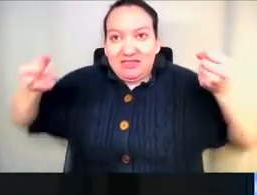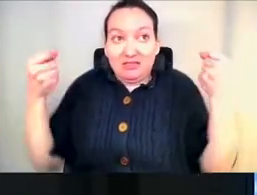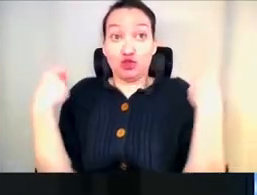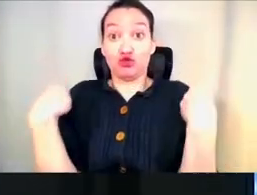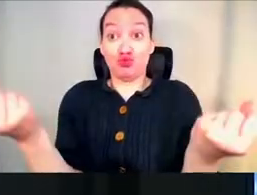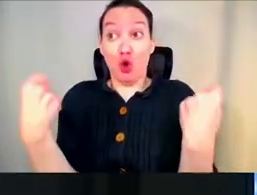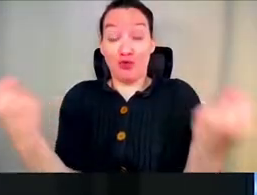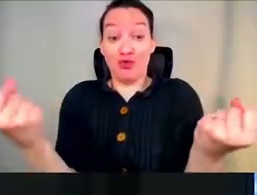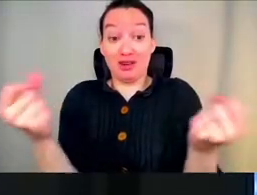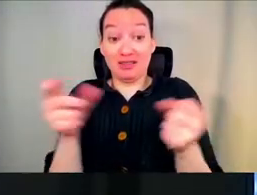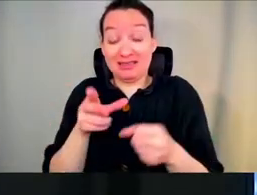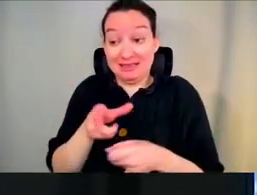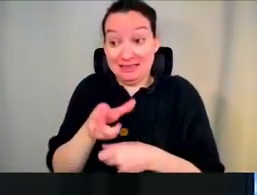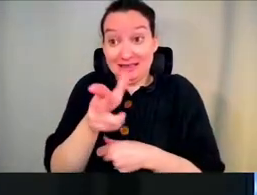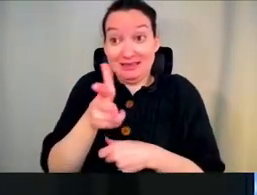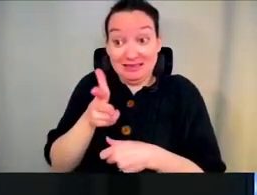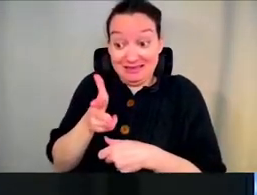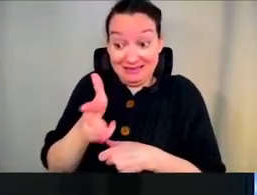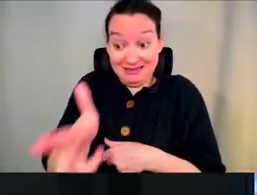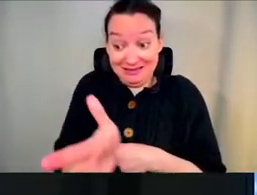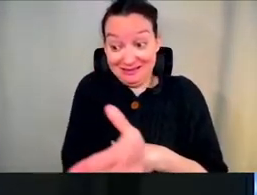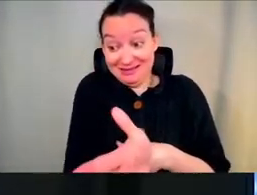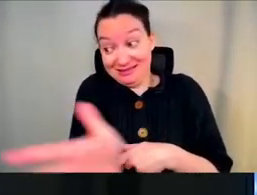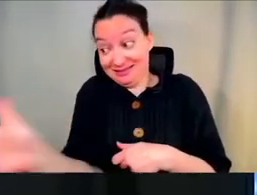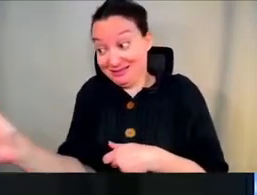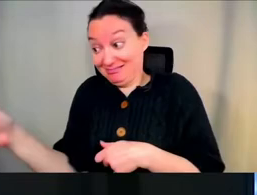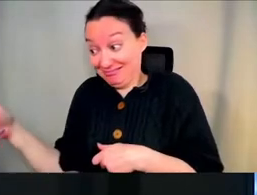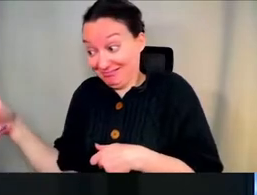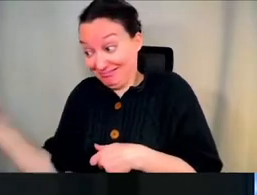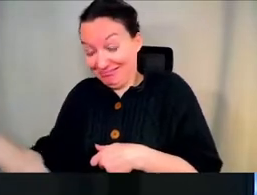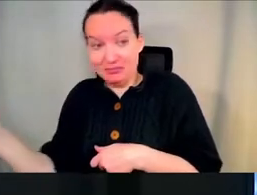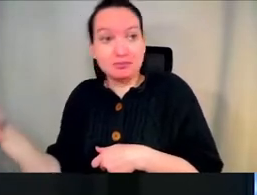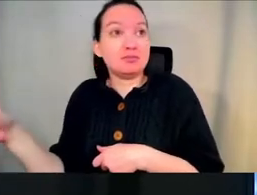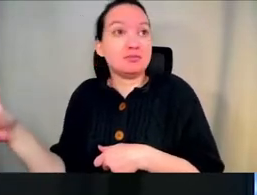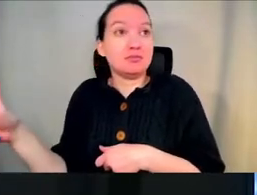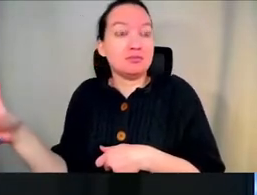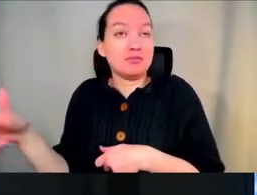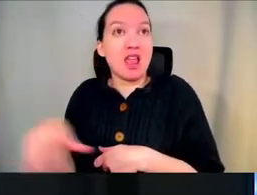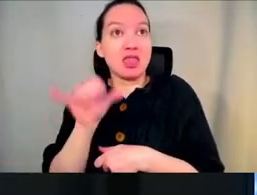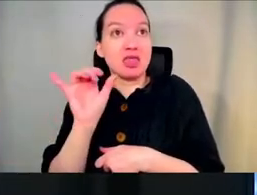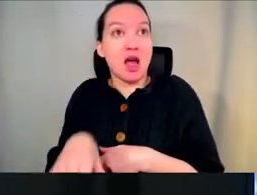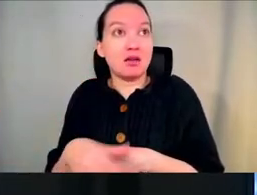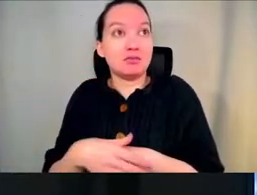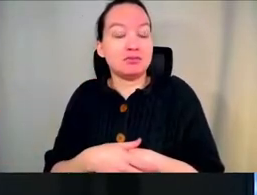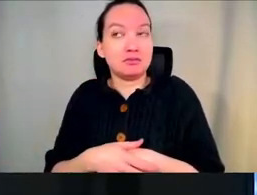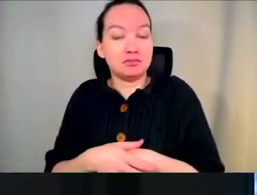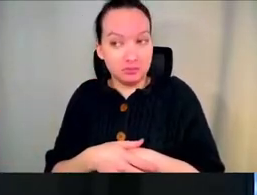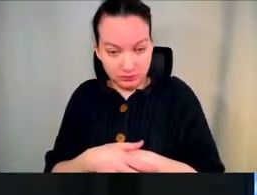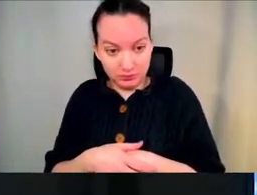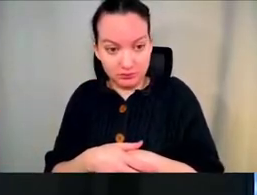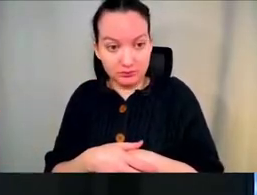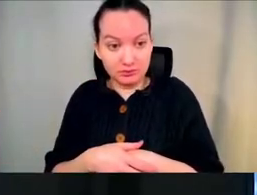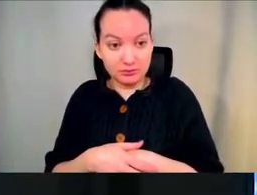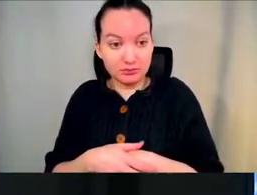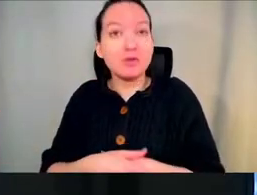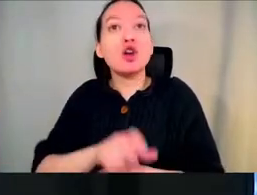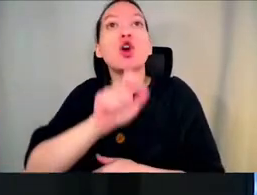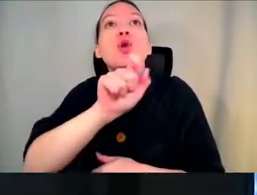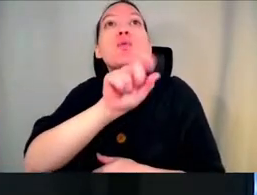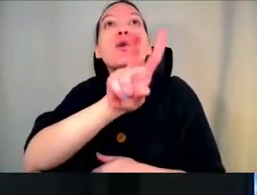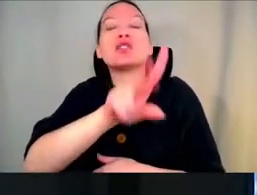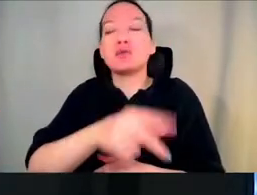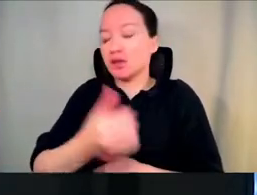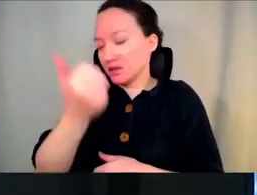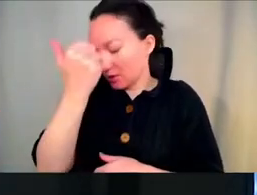drove down the street, around the corner, and down his street like that, okay? It took all of 0.2 seconds to go,